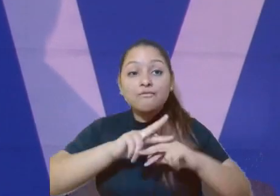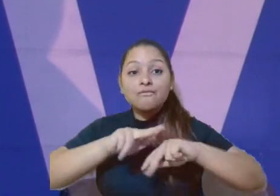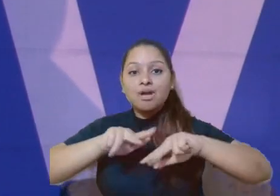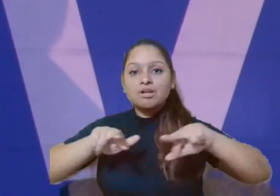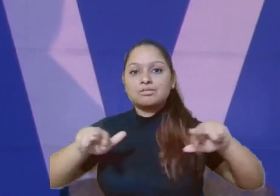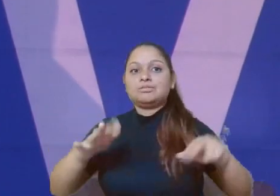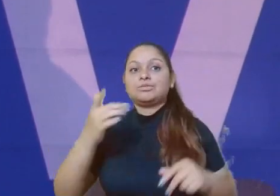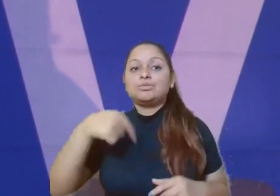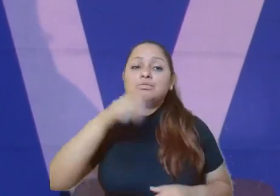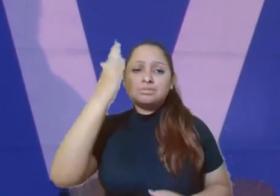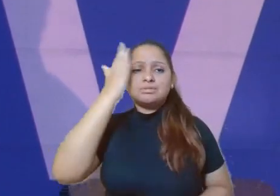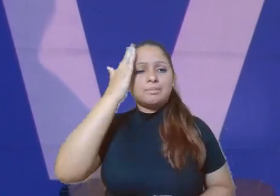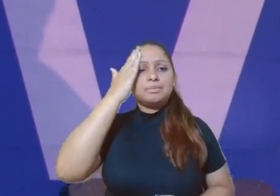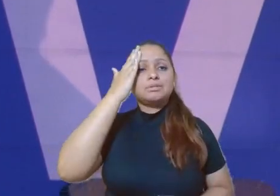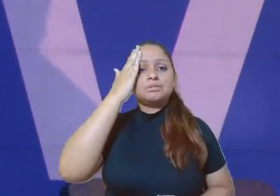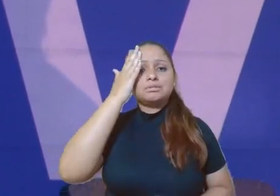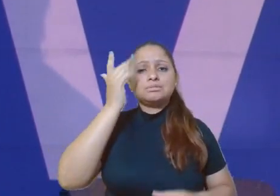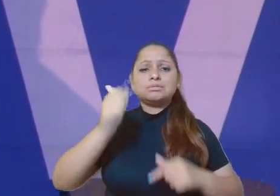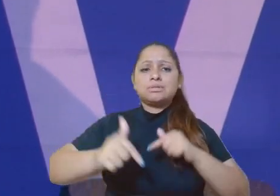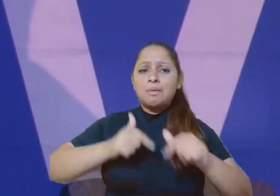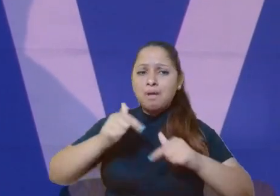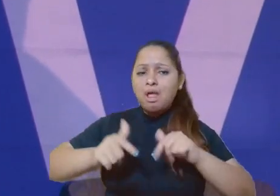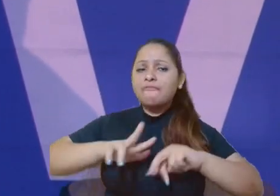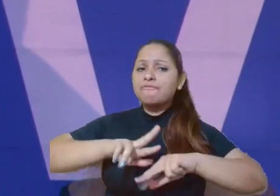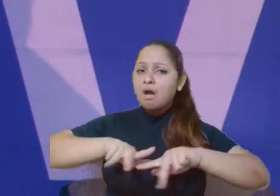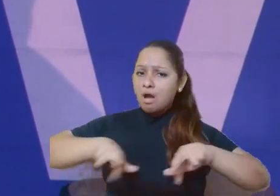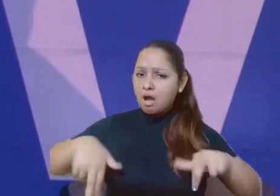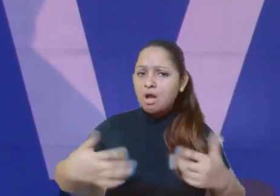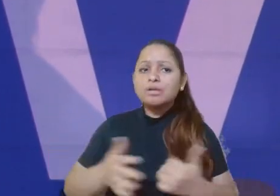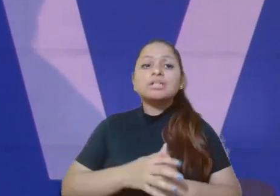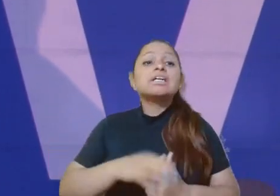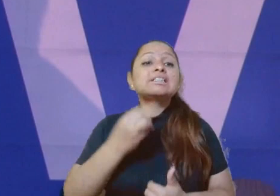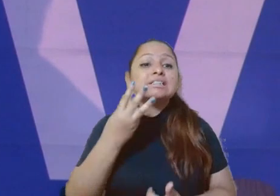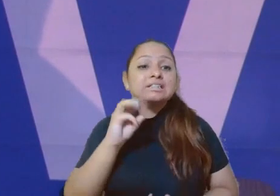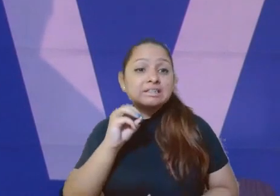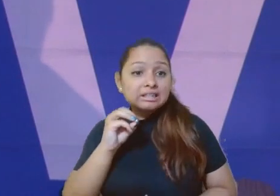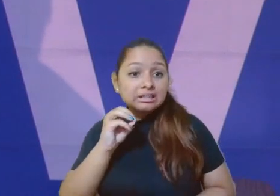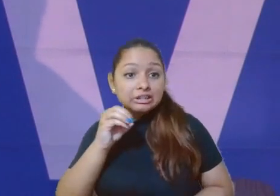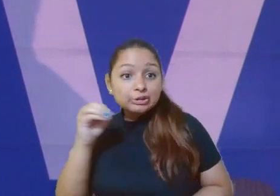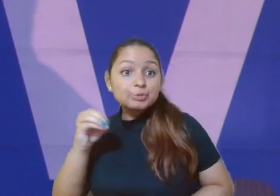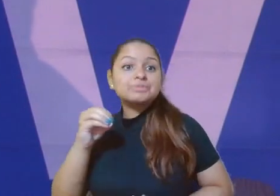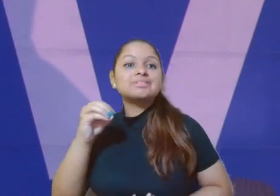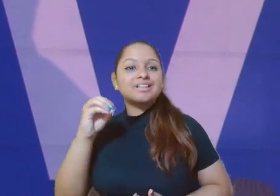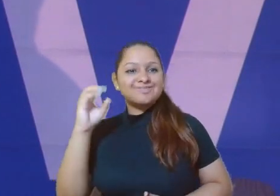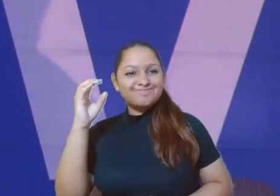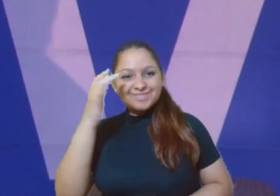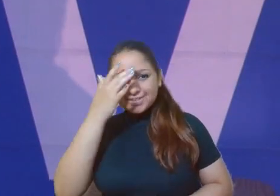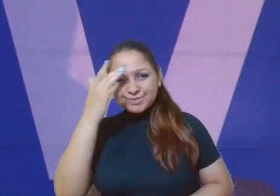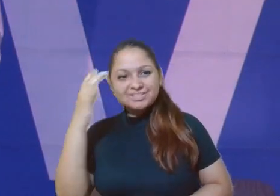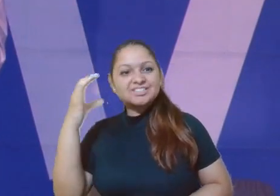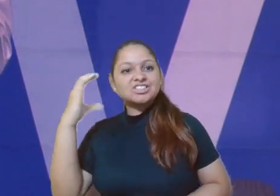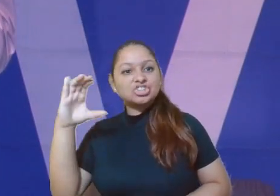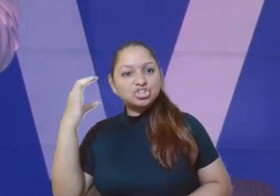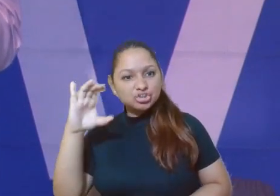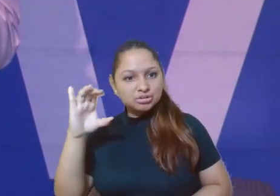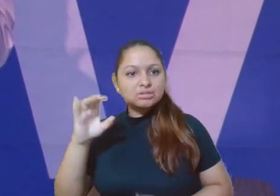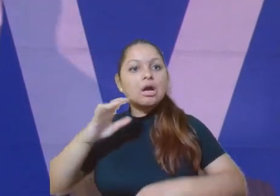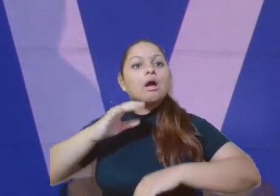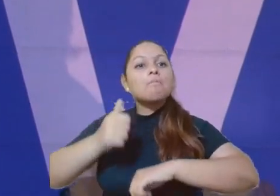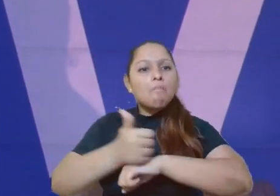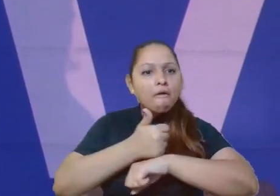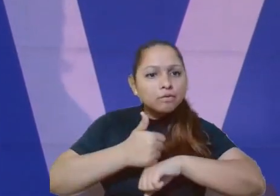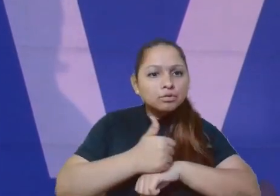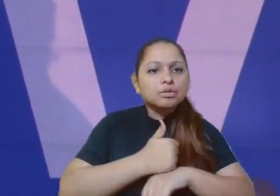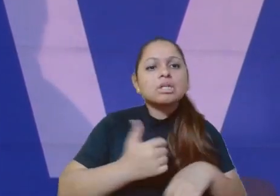we know how to do a lot of things. We have the 300 scientists and so on, but we have a lot to learn about agility and